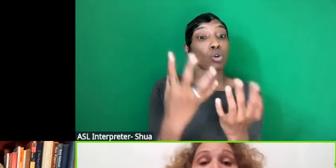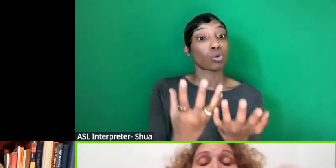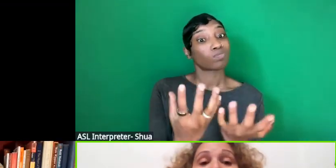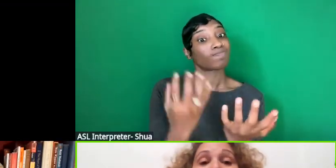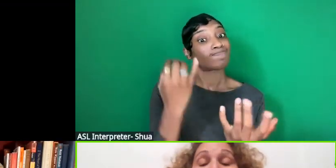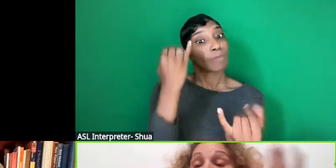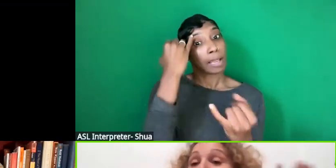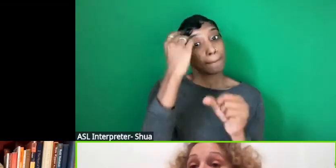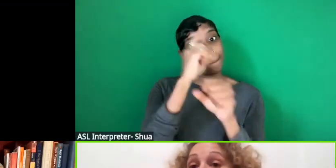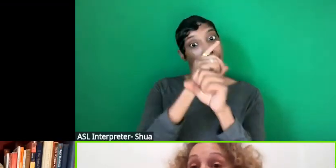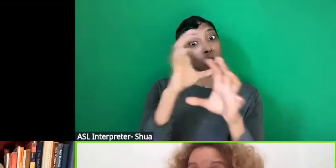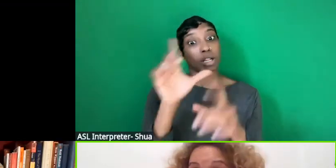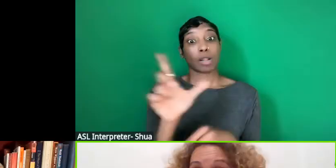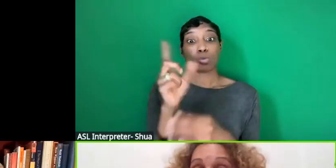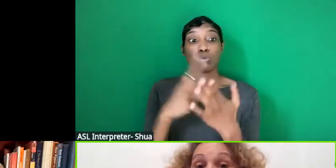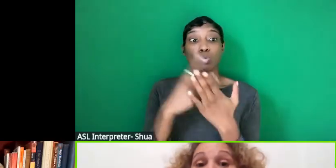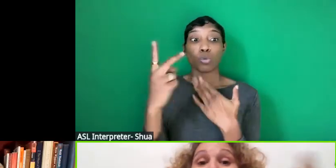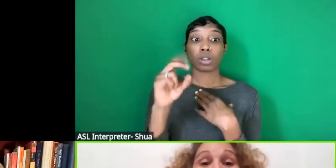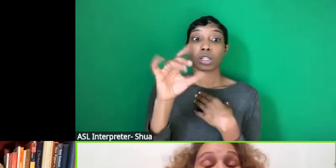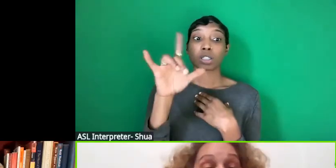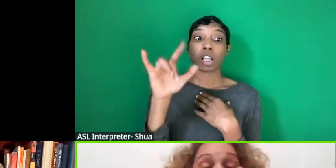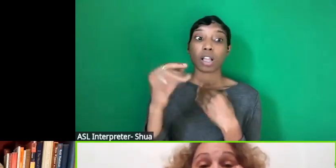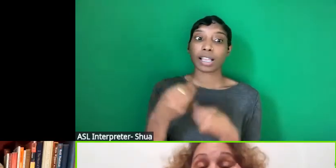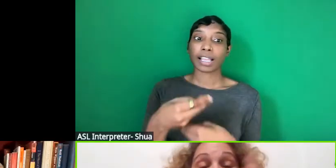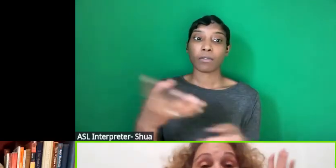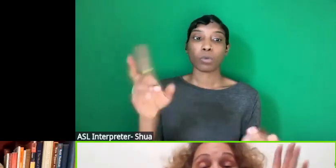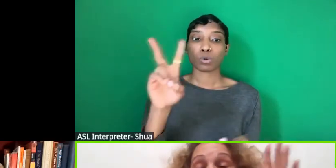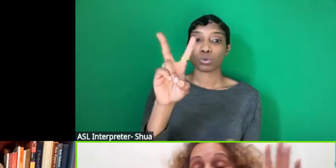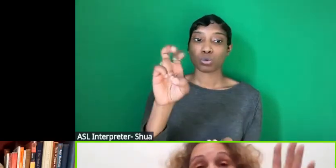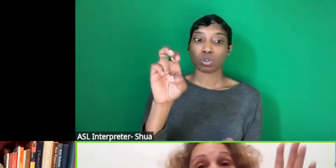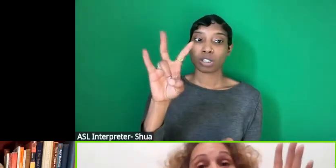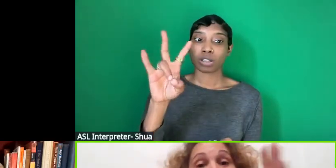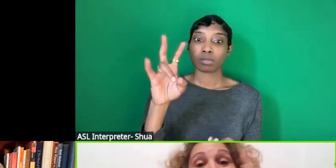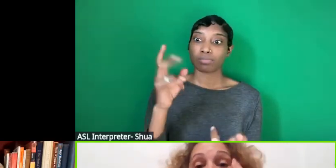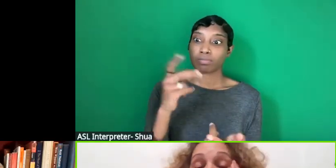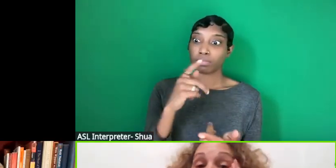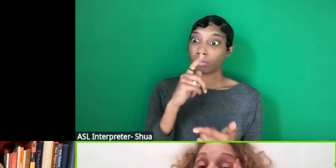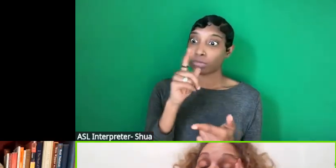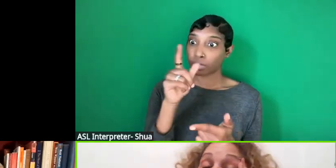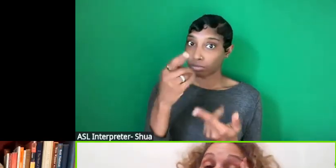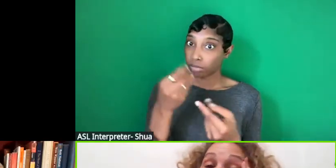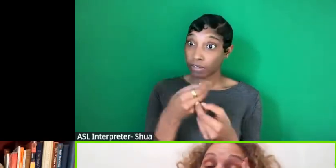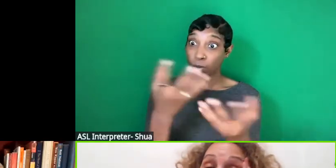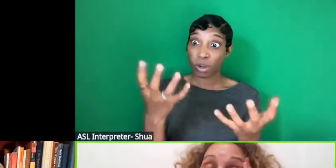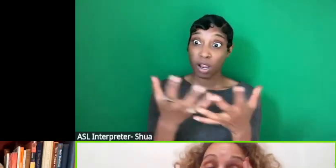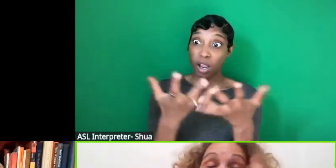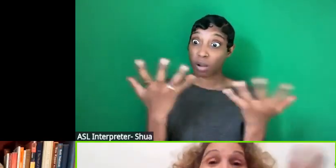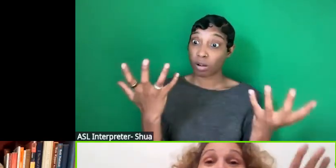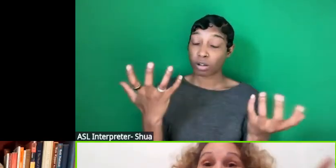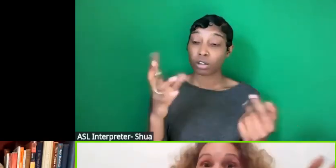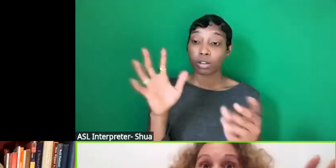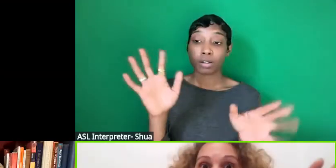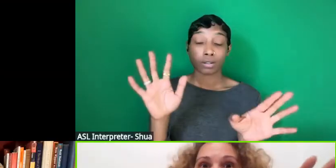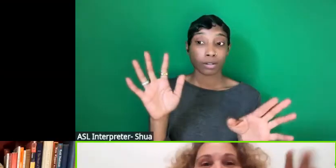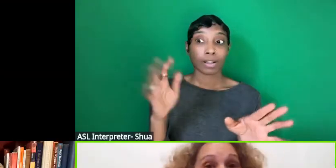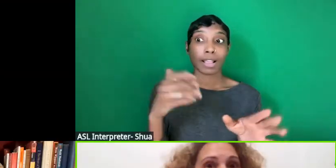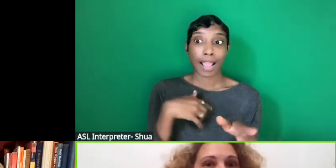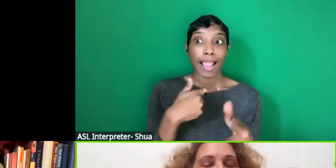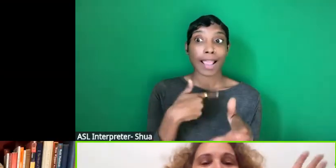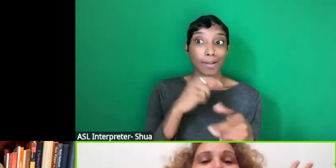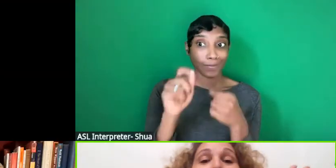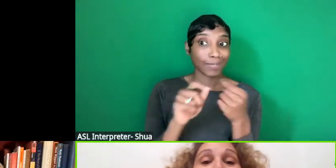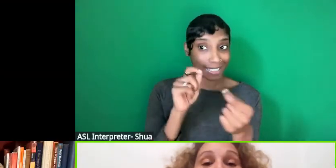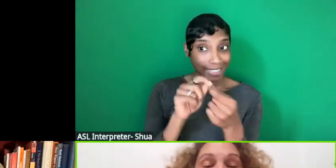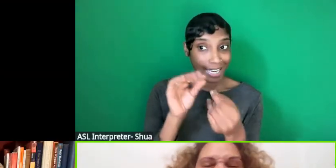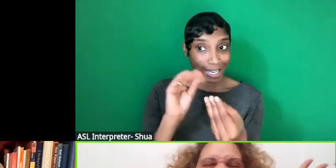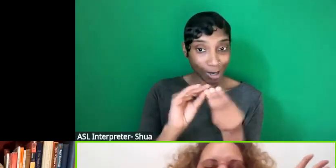Parton does is give away these books. And she's actually given, you're not going to believe it, she's given 200, and I have that exact number, this is from